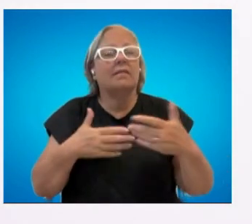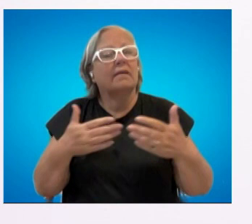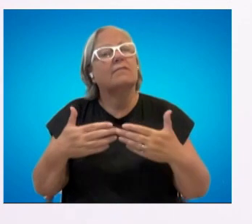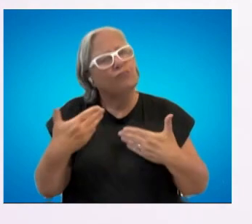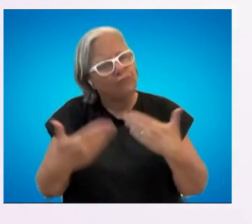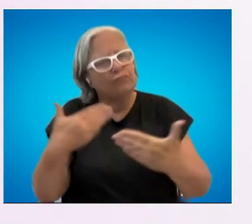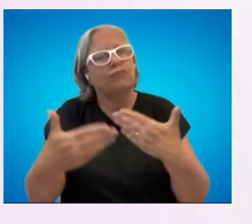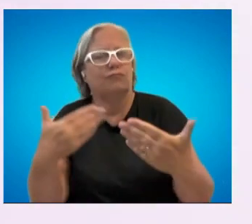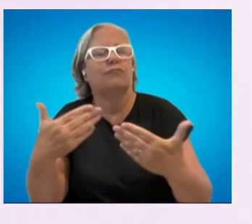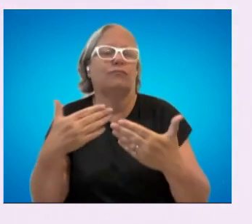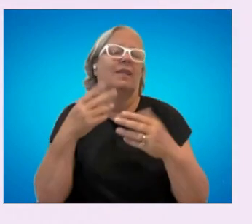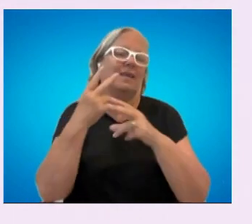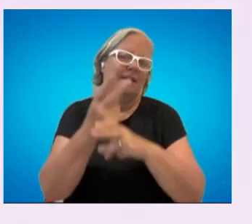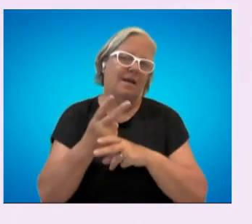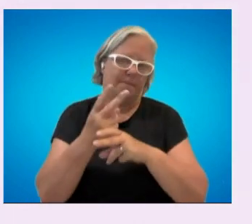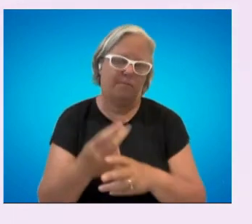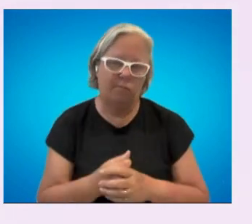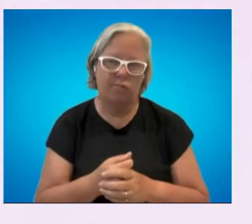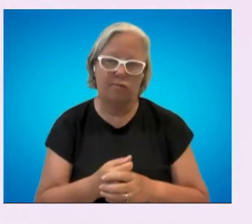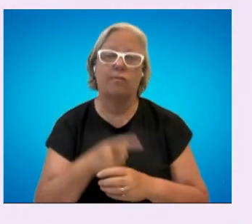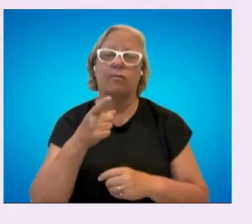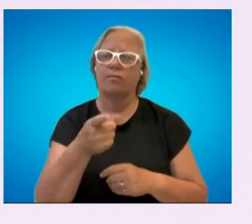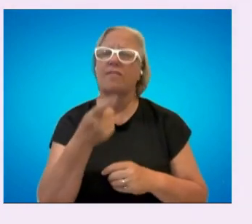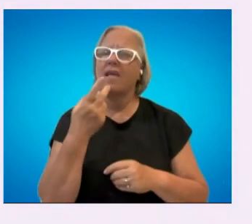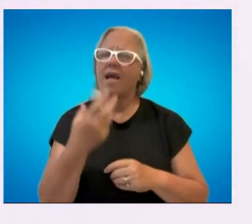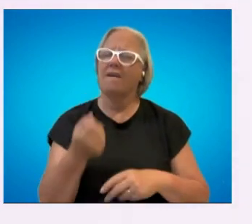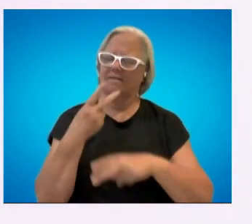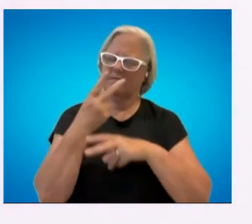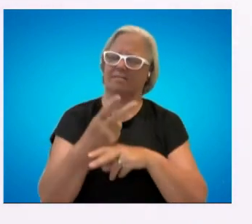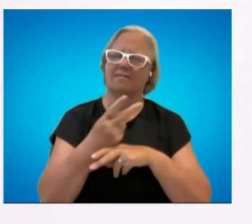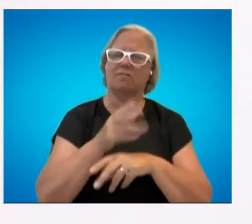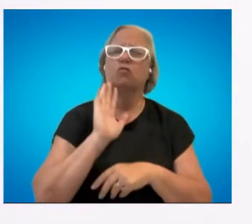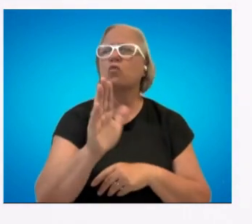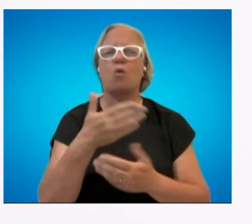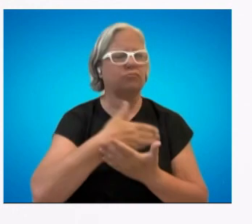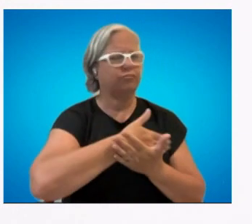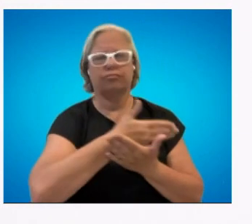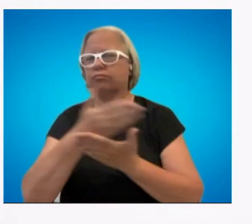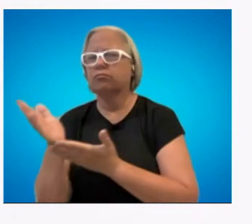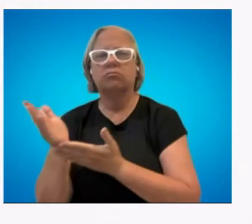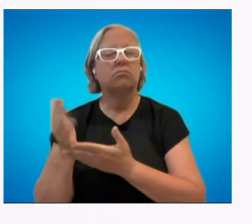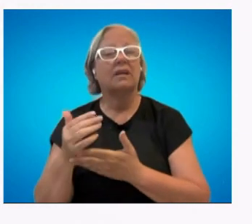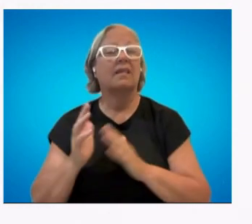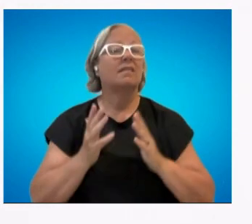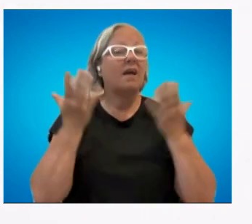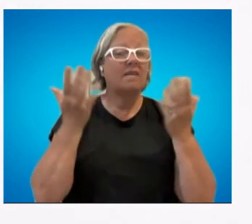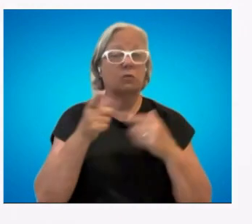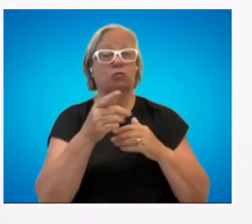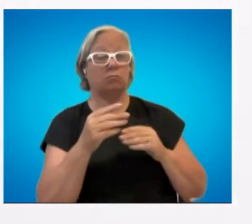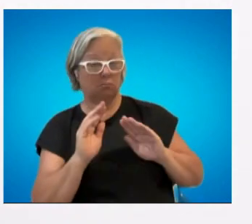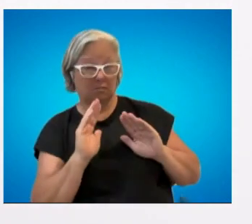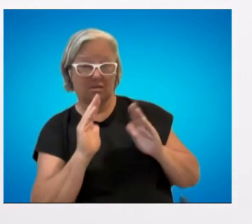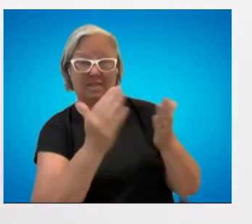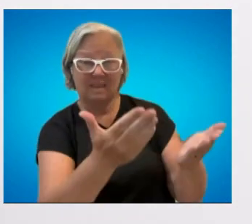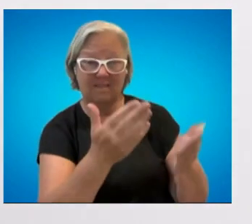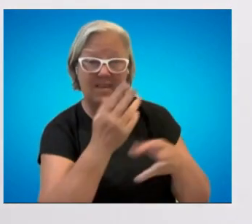of our lives. Throughout the life, we will either provide care or we will require care.